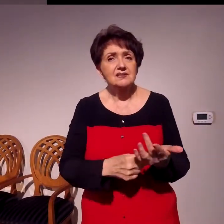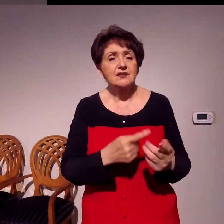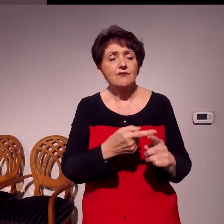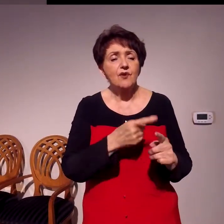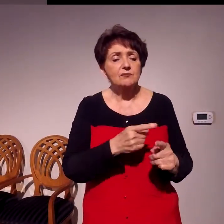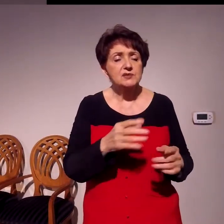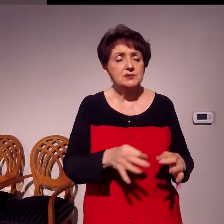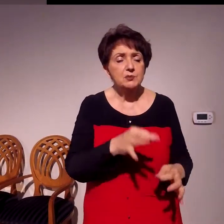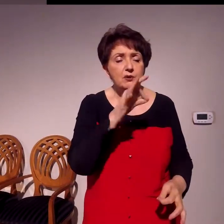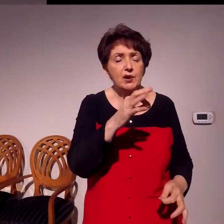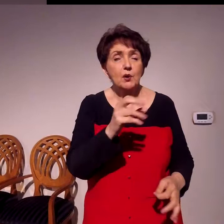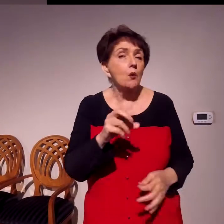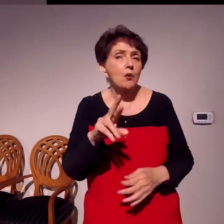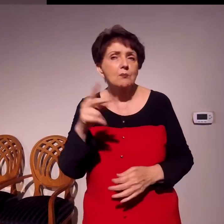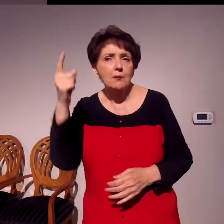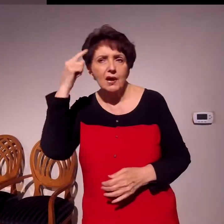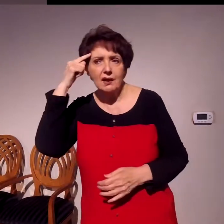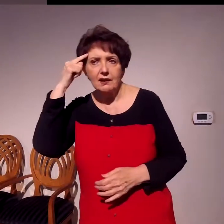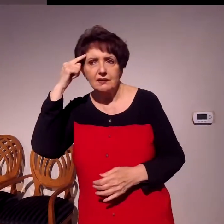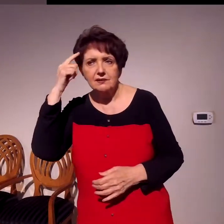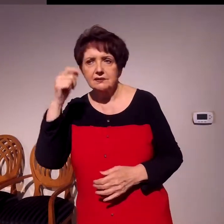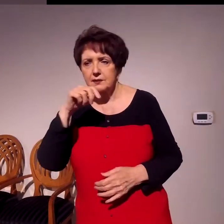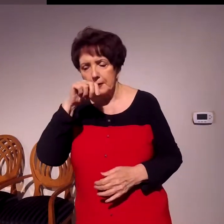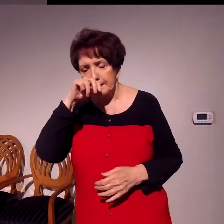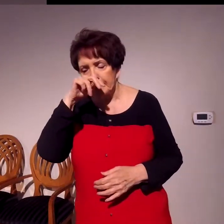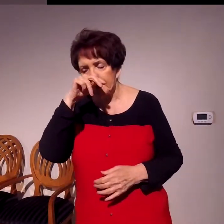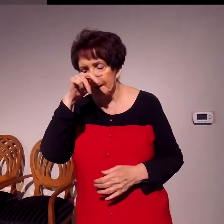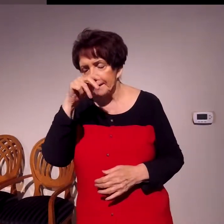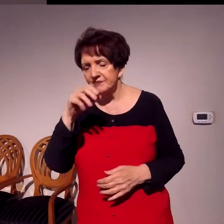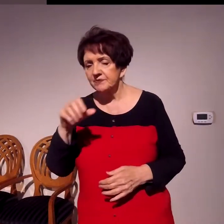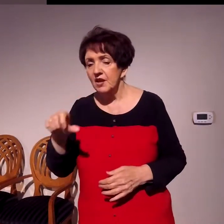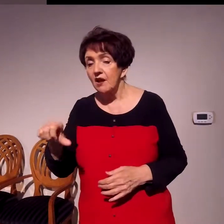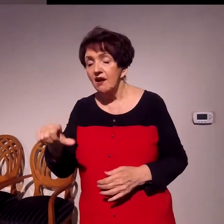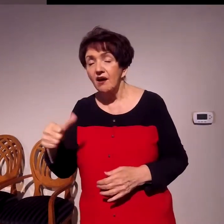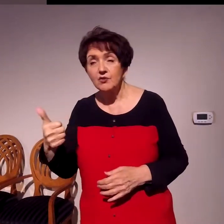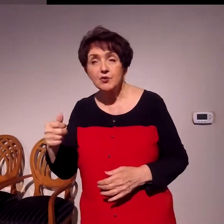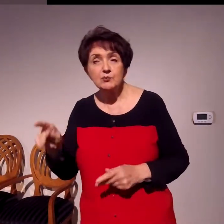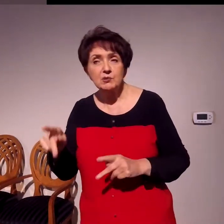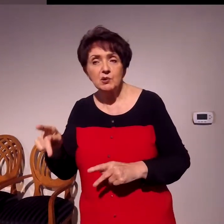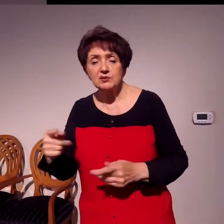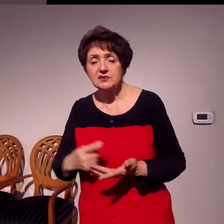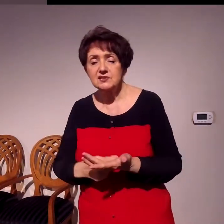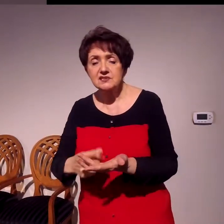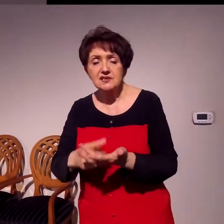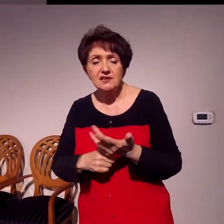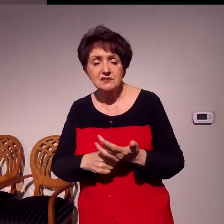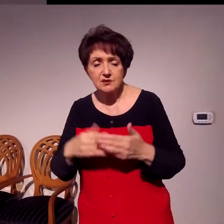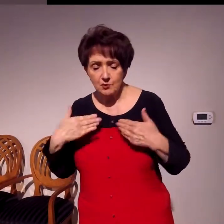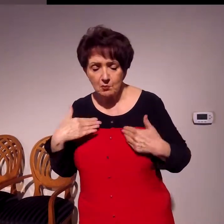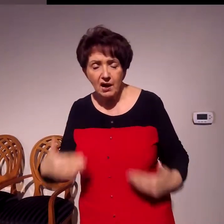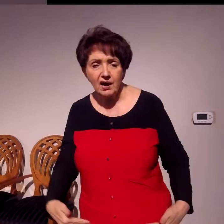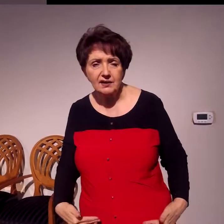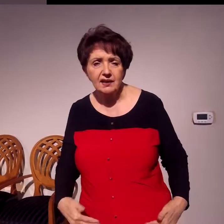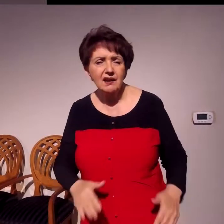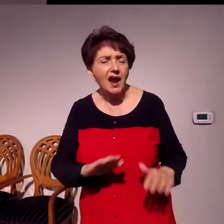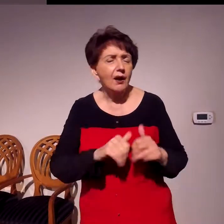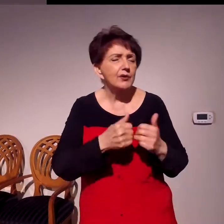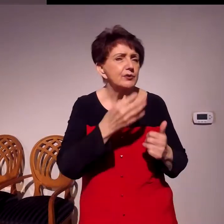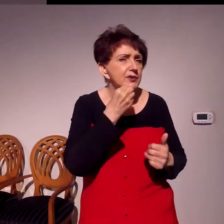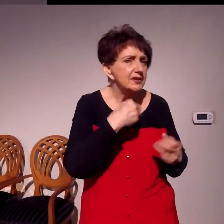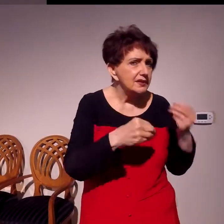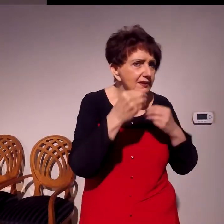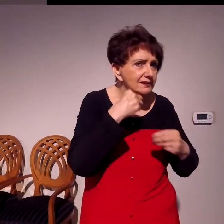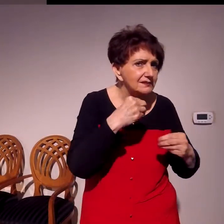Other people, they talk about entering it from the point of body. How are we eating? How are we sleeping? How are we